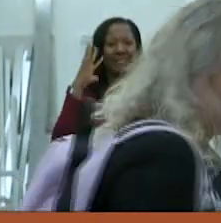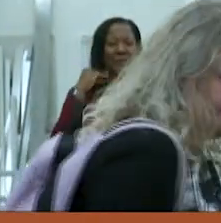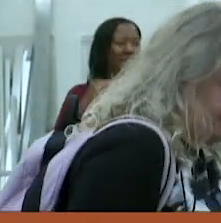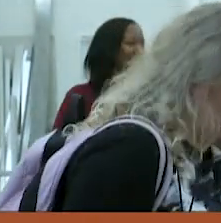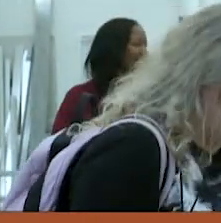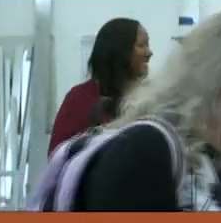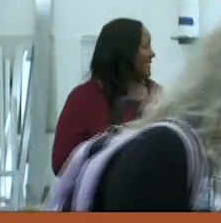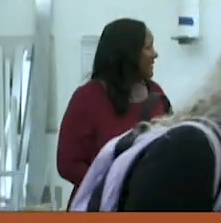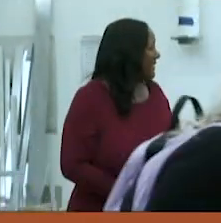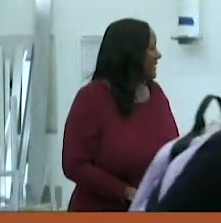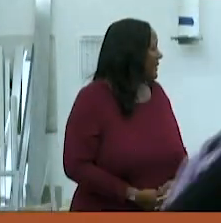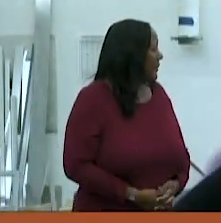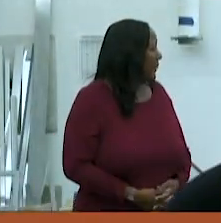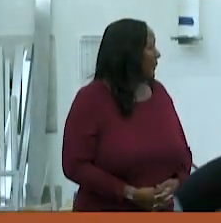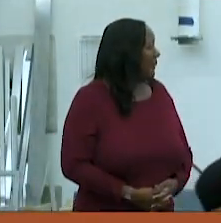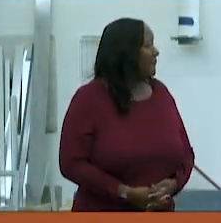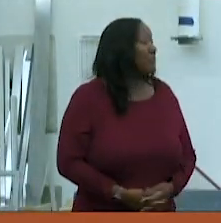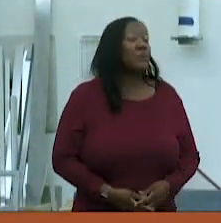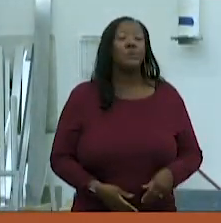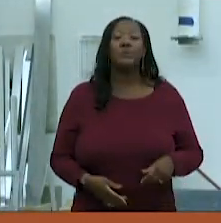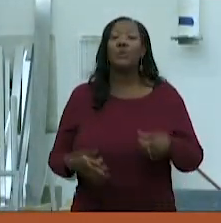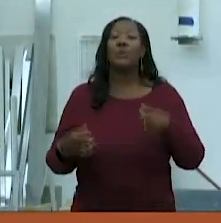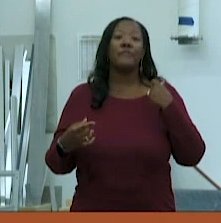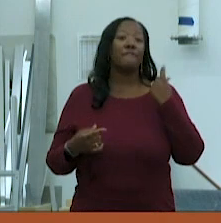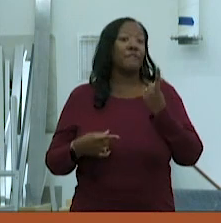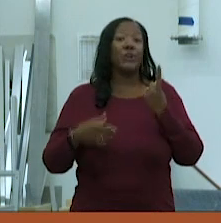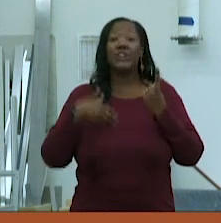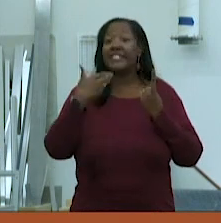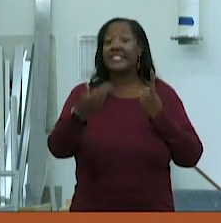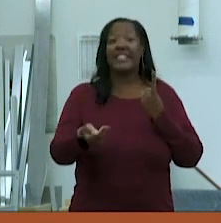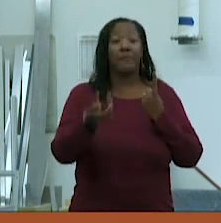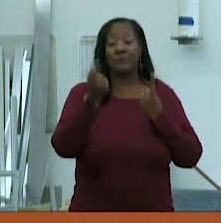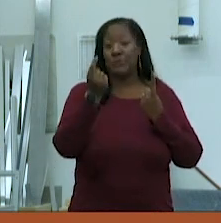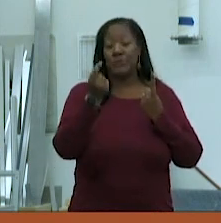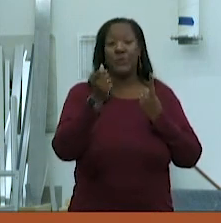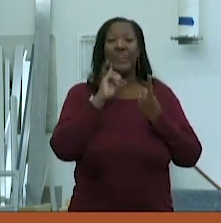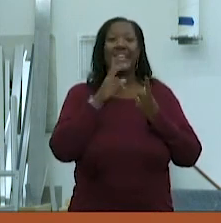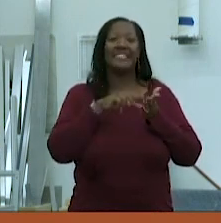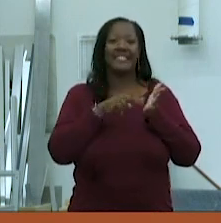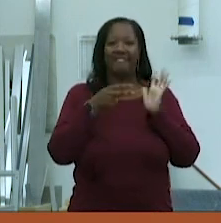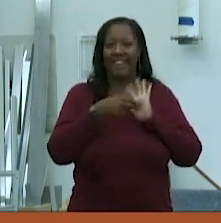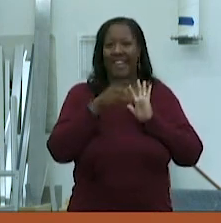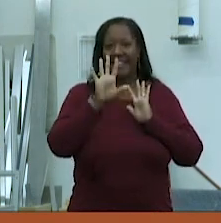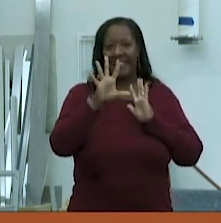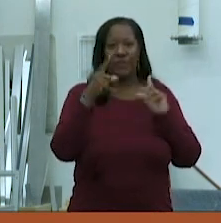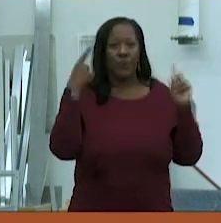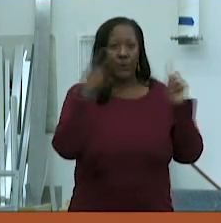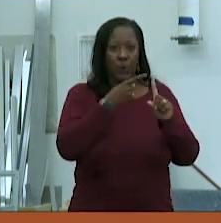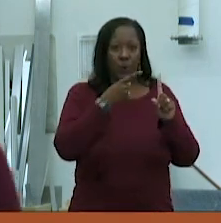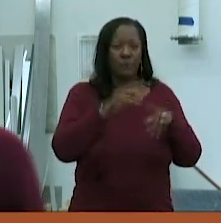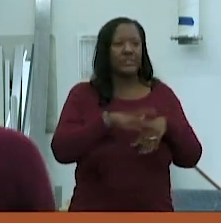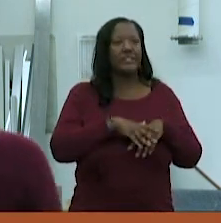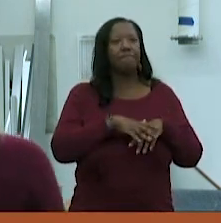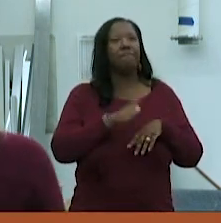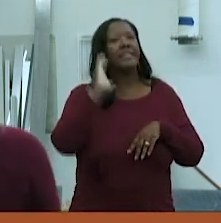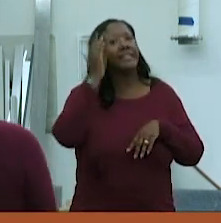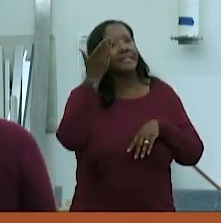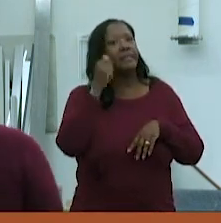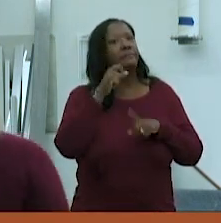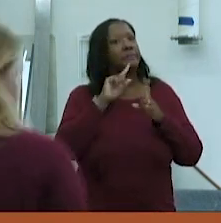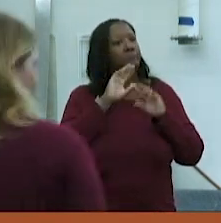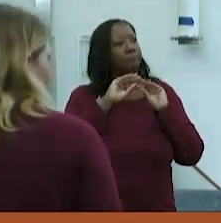All right, so one of the first steps that we take in this process is just defining your goals. It sounds pretty straightforward, and it really